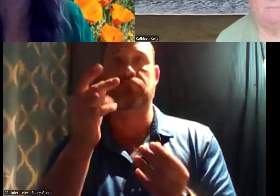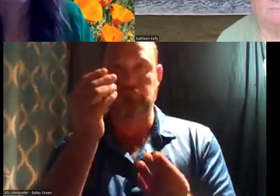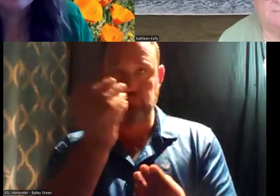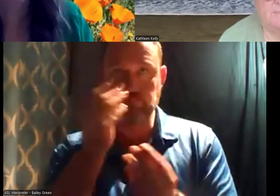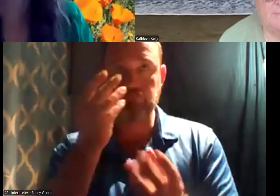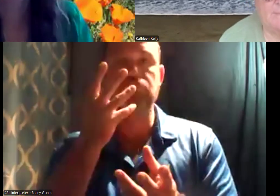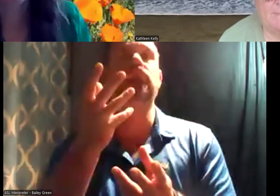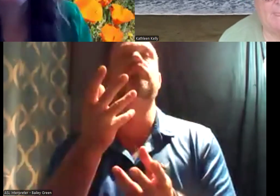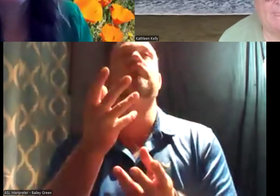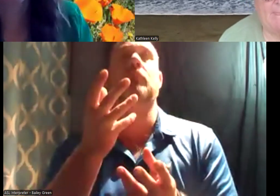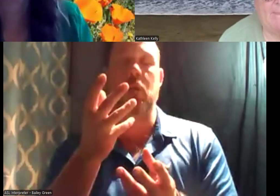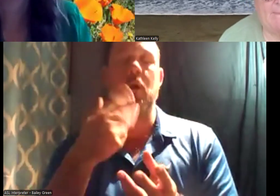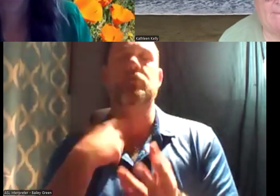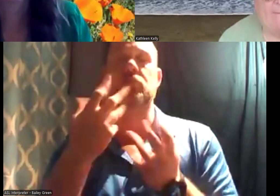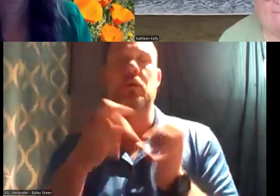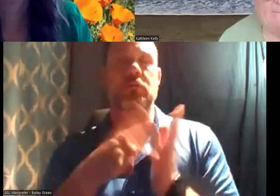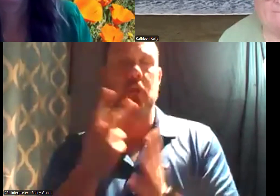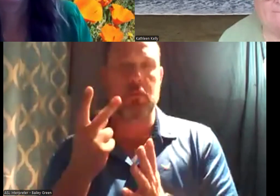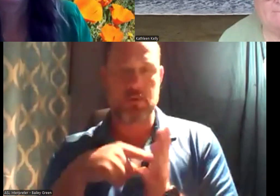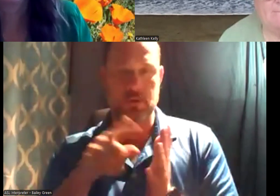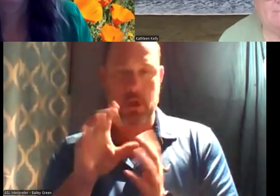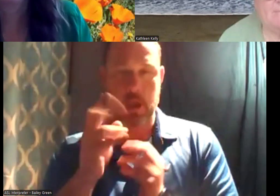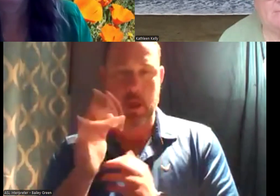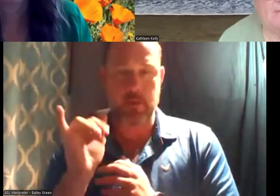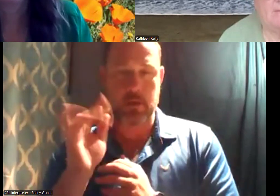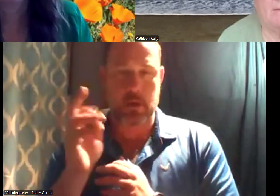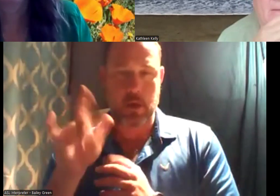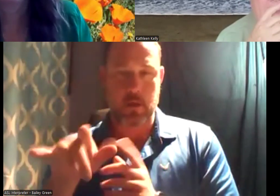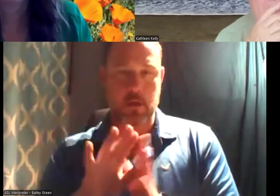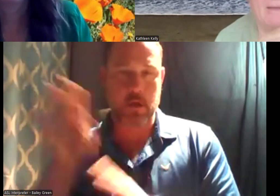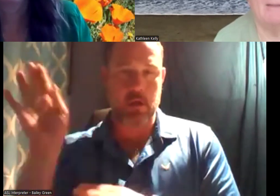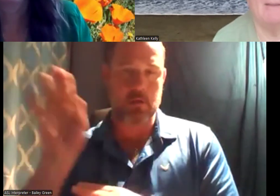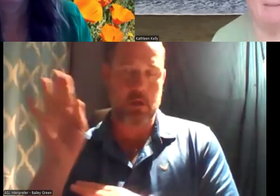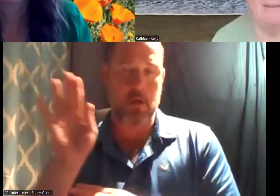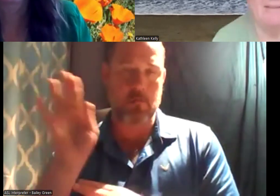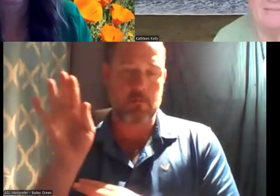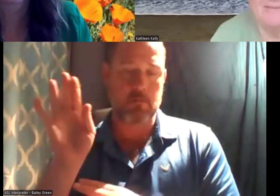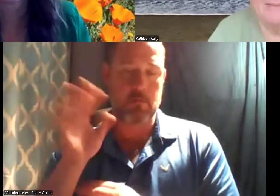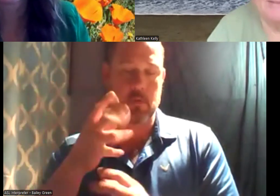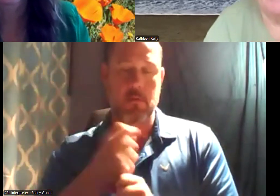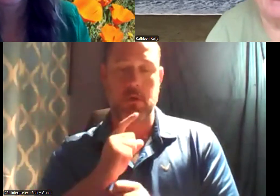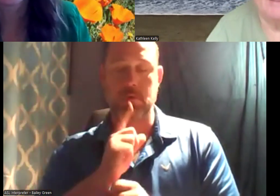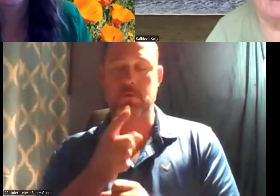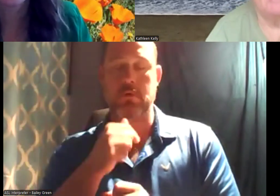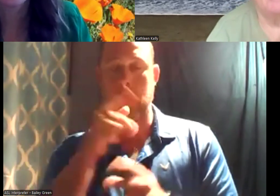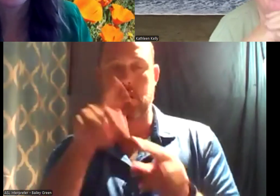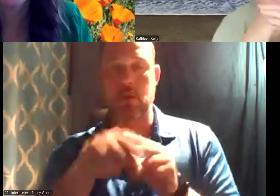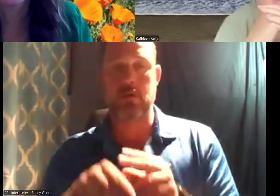members. I do want to just double check. Kathy Kelly, you had your hand up and I want to make sure we're not cutting you off.